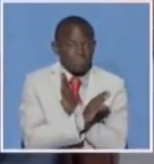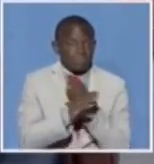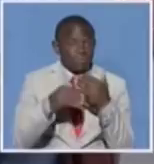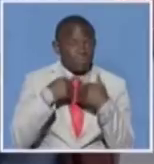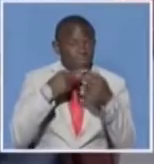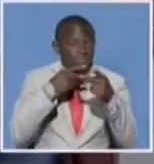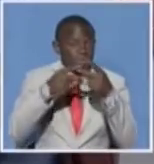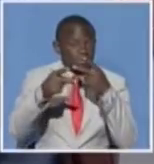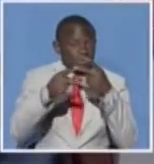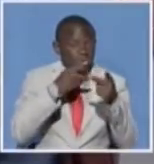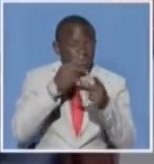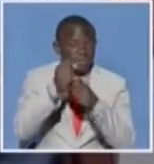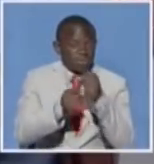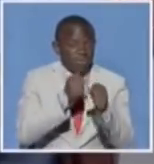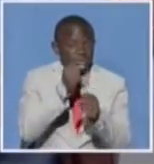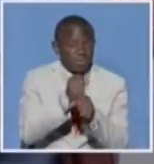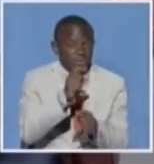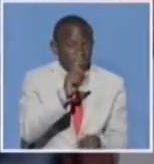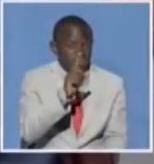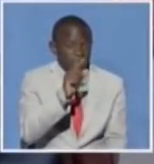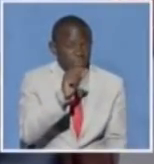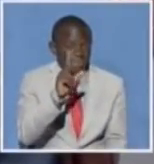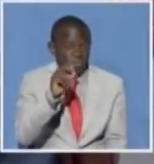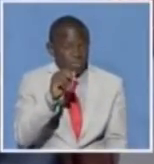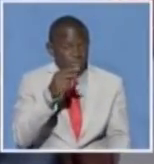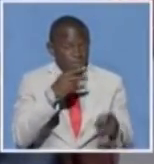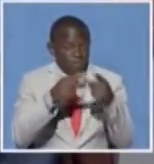middle-income country, there are certain things that we desire